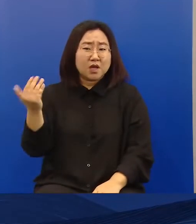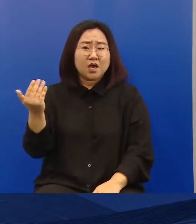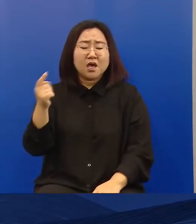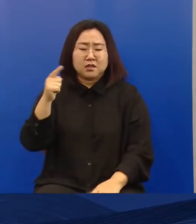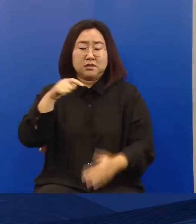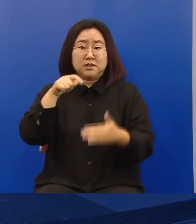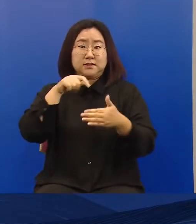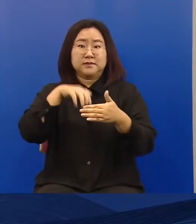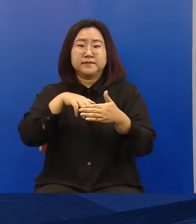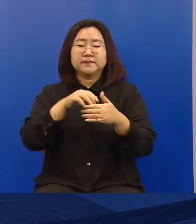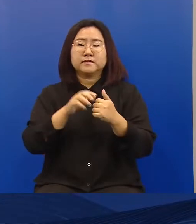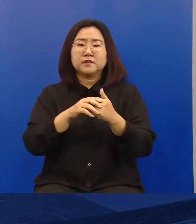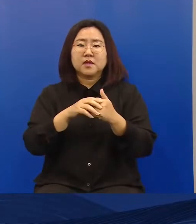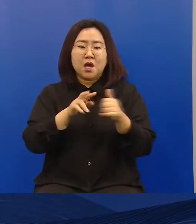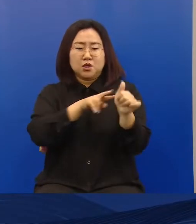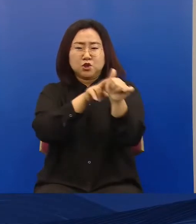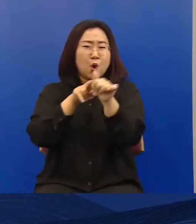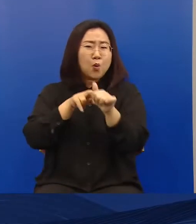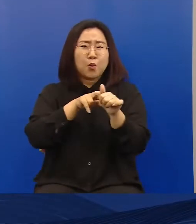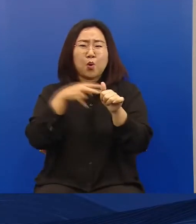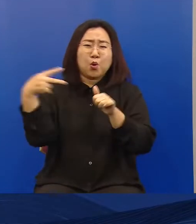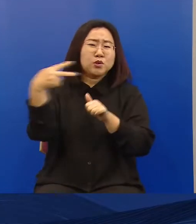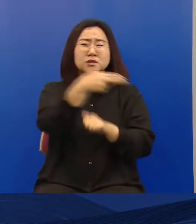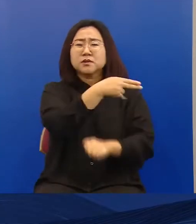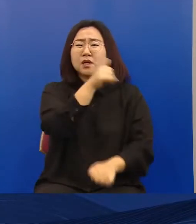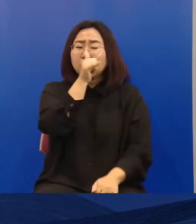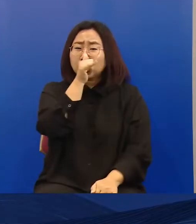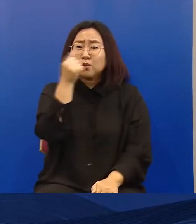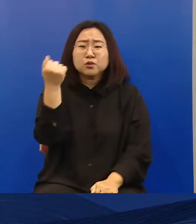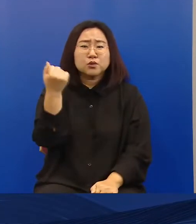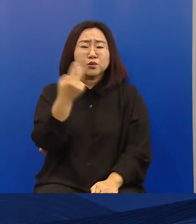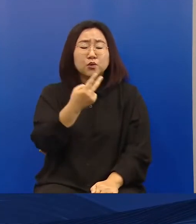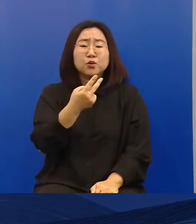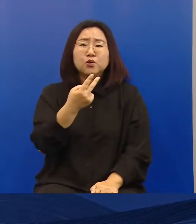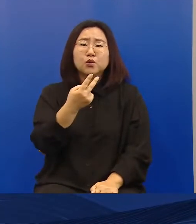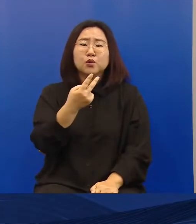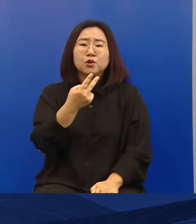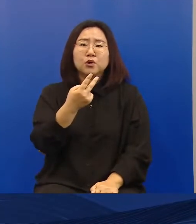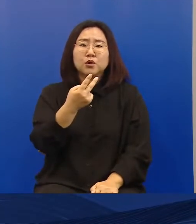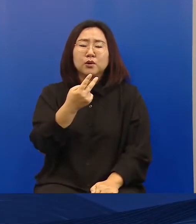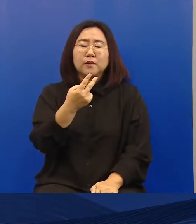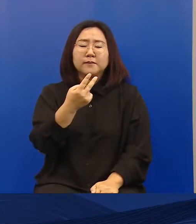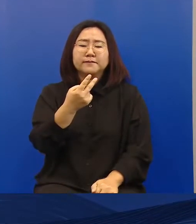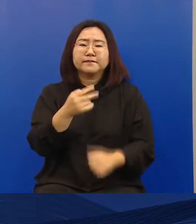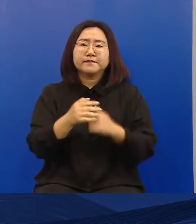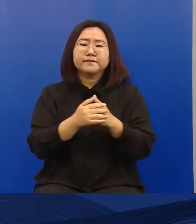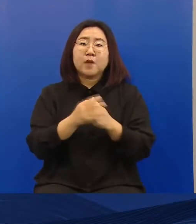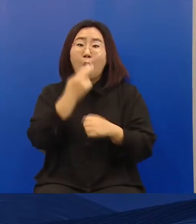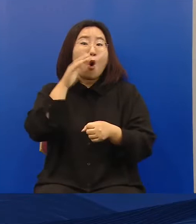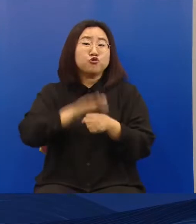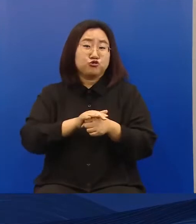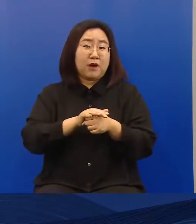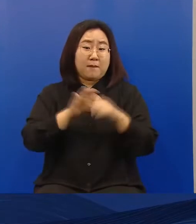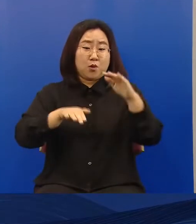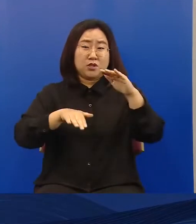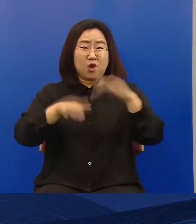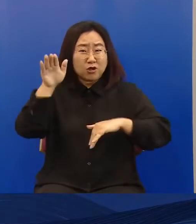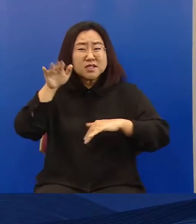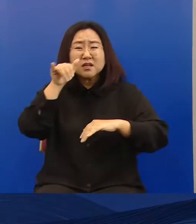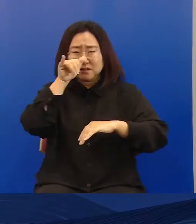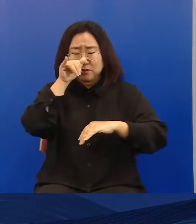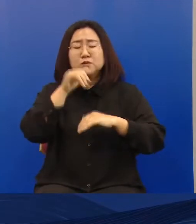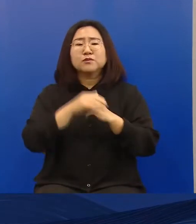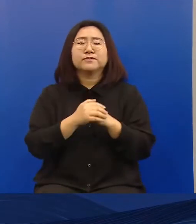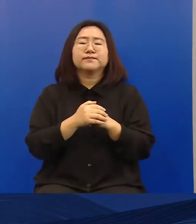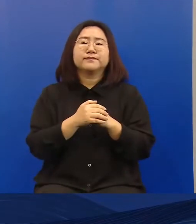physical disconnection, and sometimes it blocked the flow of the information,